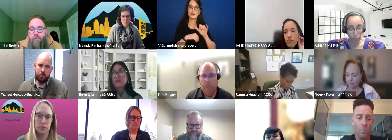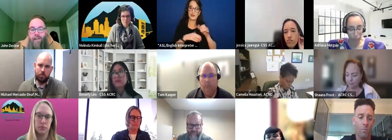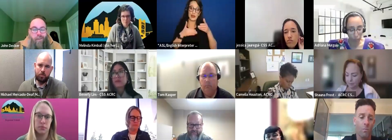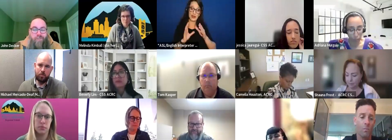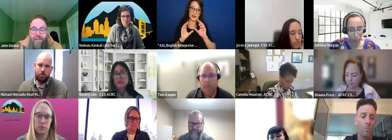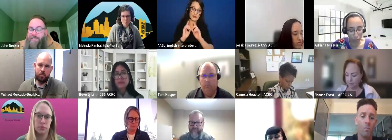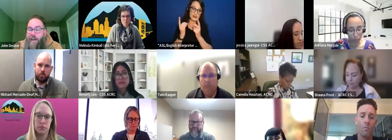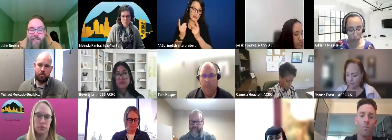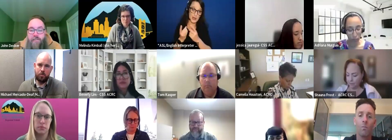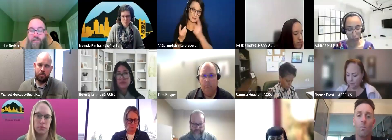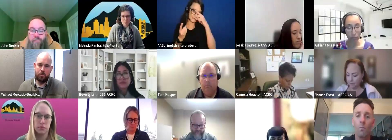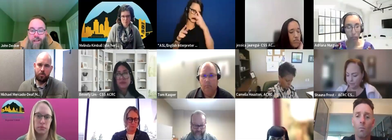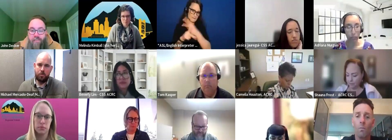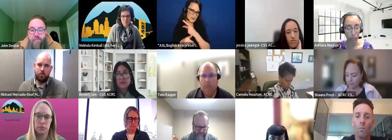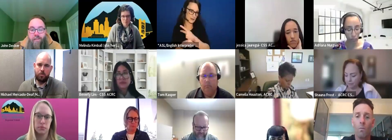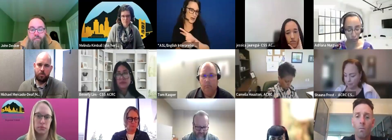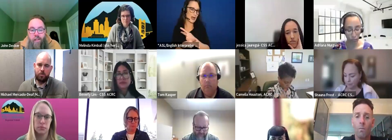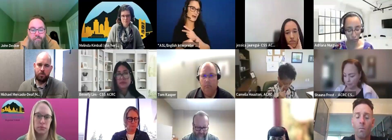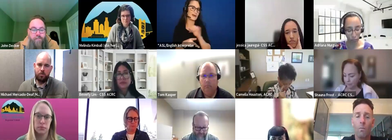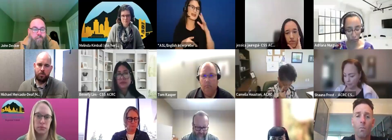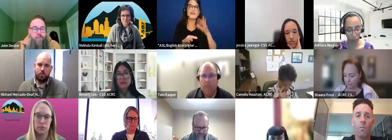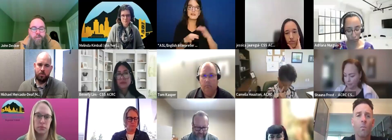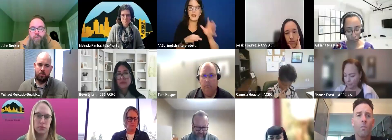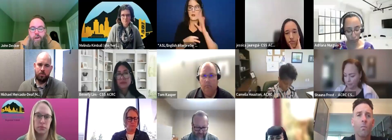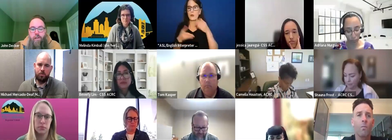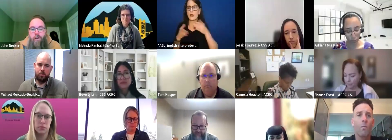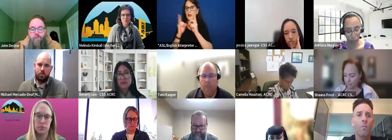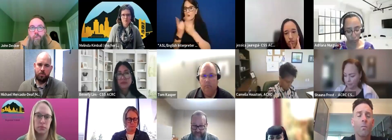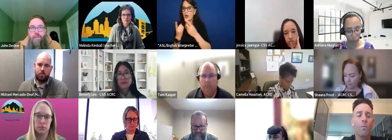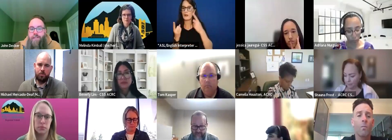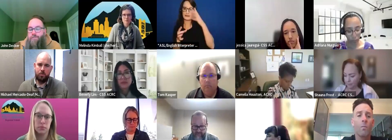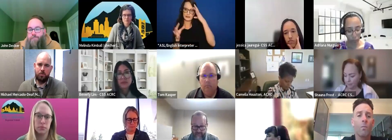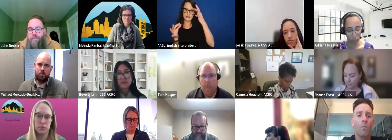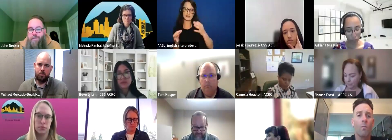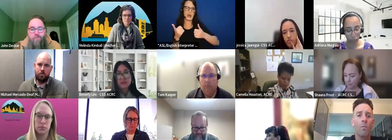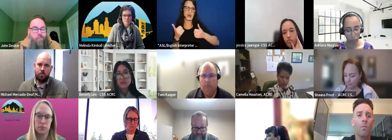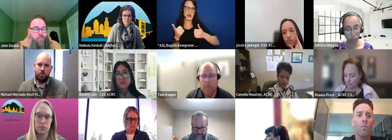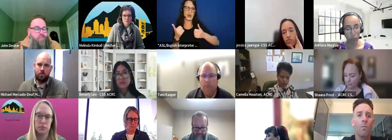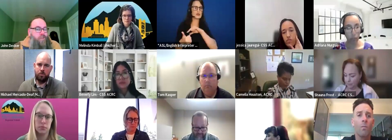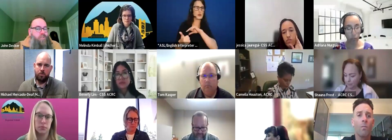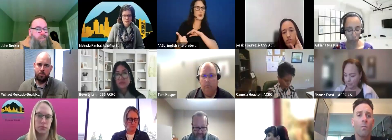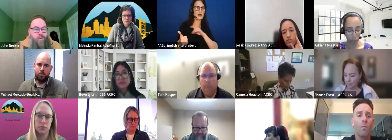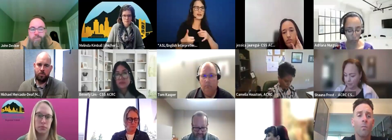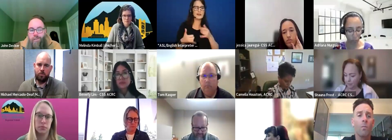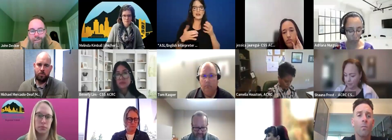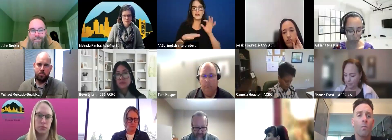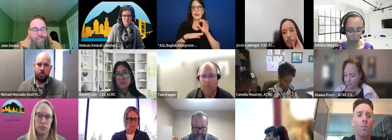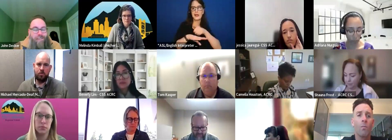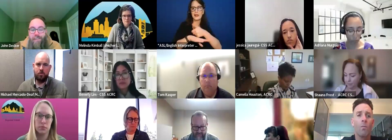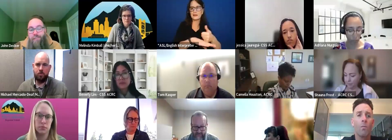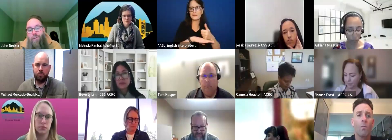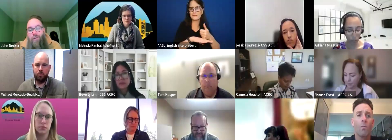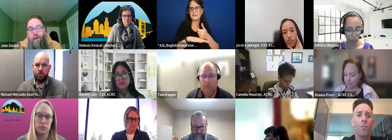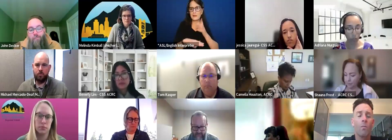are. Right now, there's not a ton of them that have been developed. If you run adult residential facilities for people with specialized healthcare